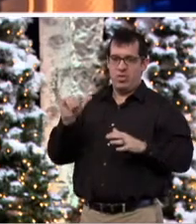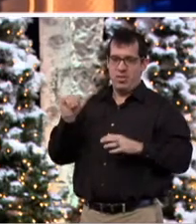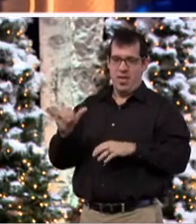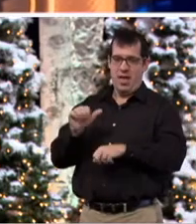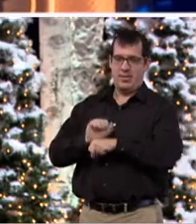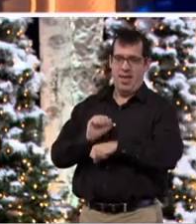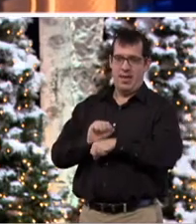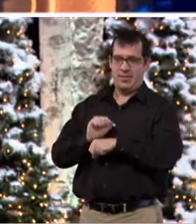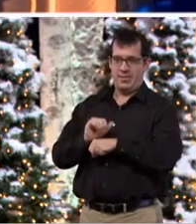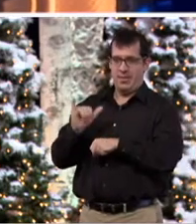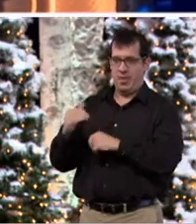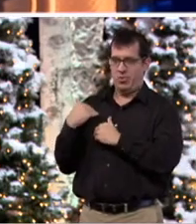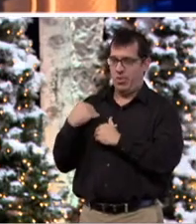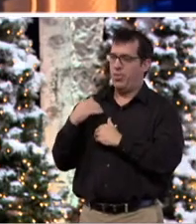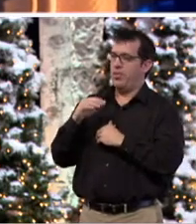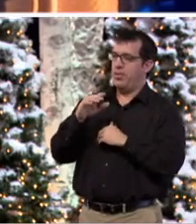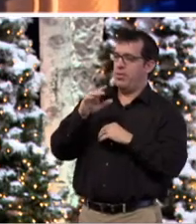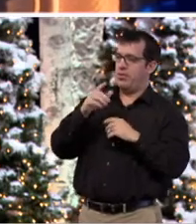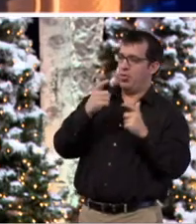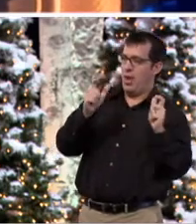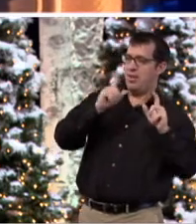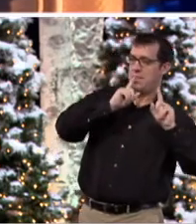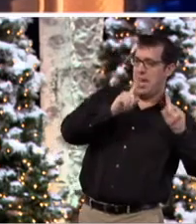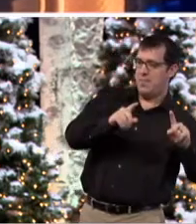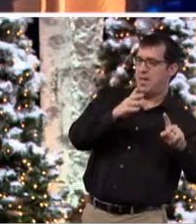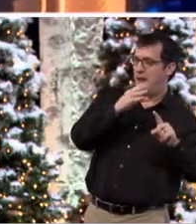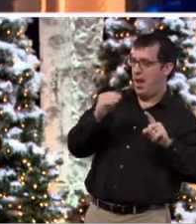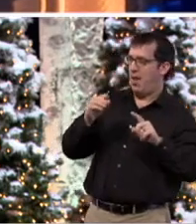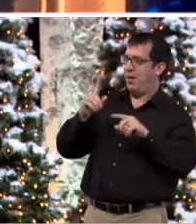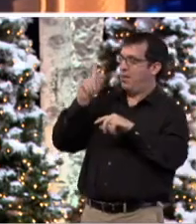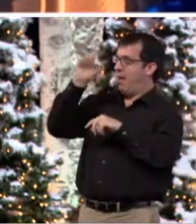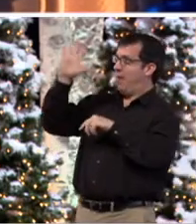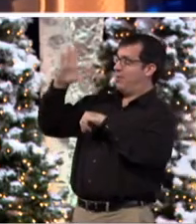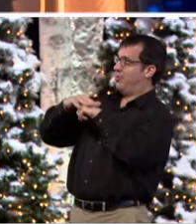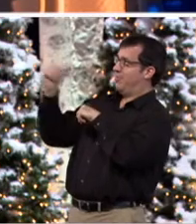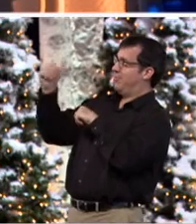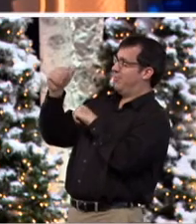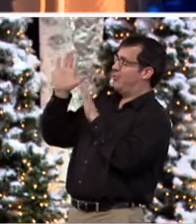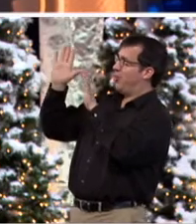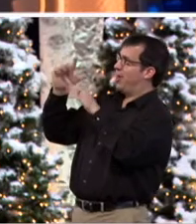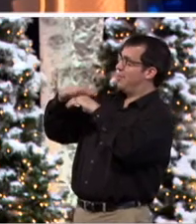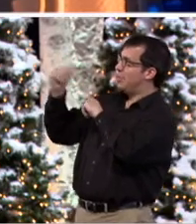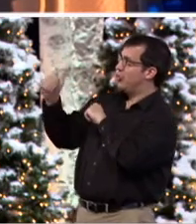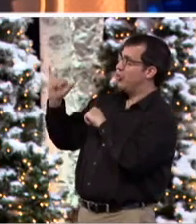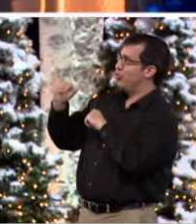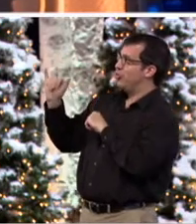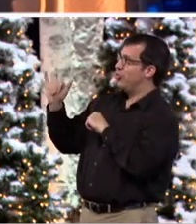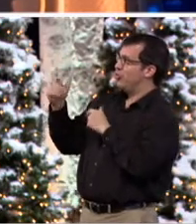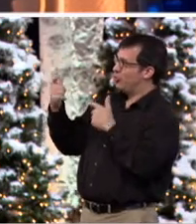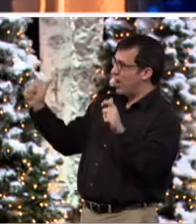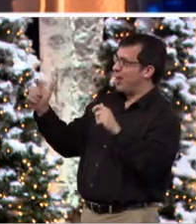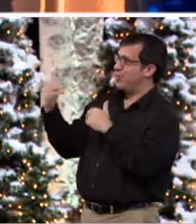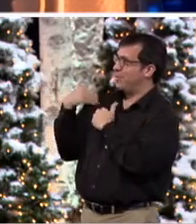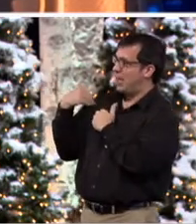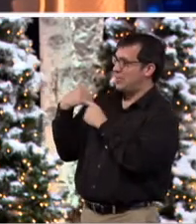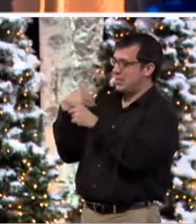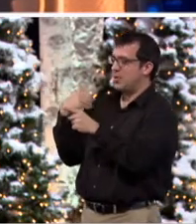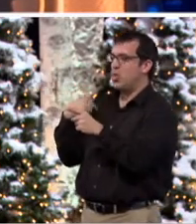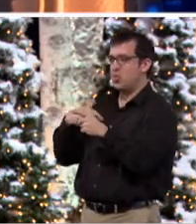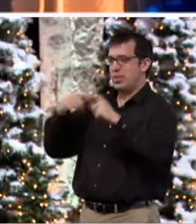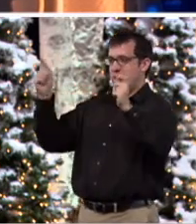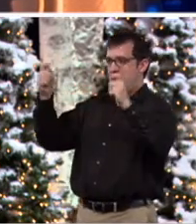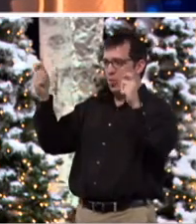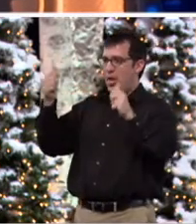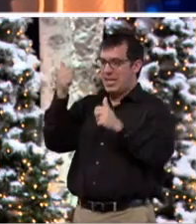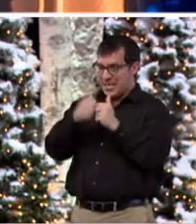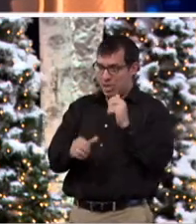Commandment and the Great Commission. So we're happy and we're thrilled and we celebrated the fact that each of those tribes